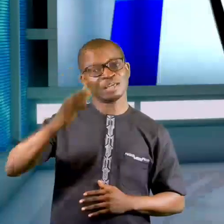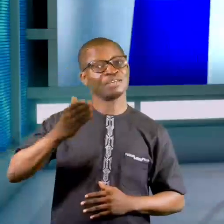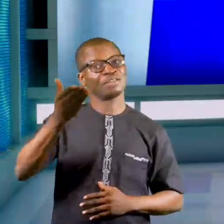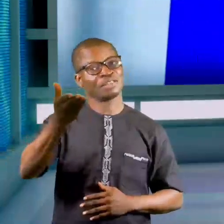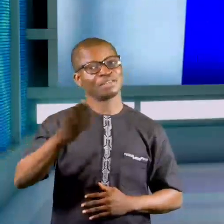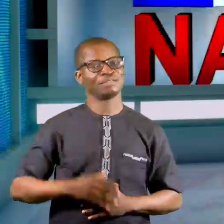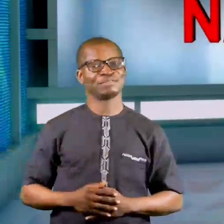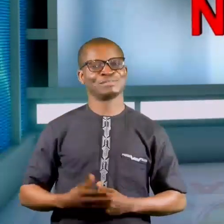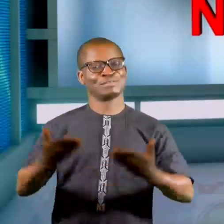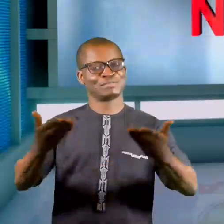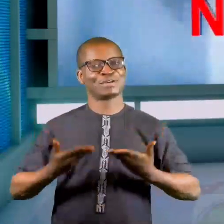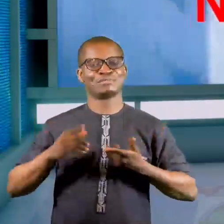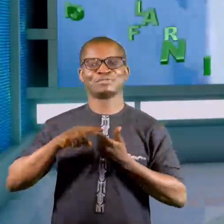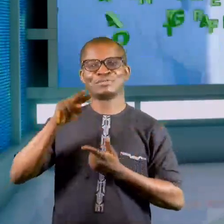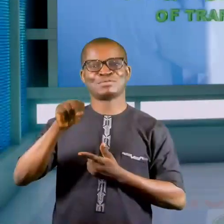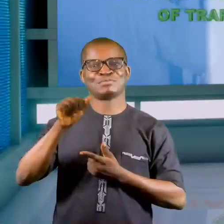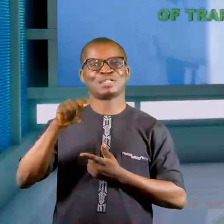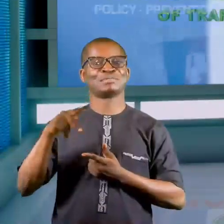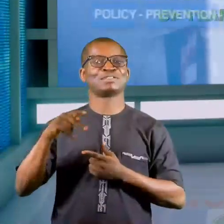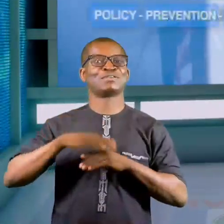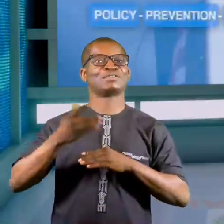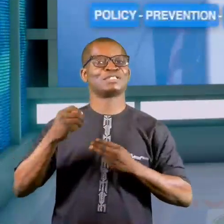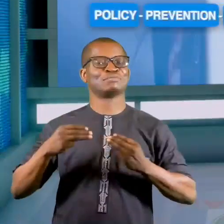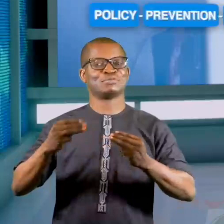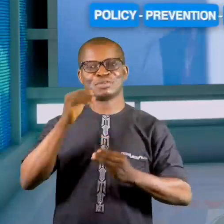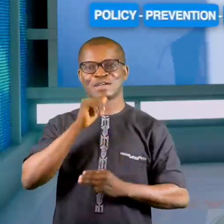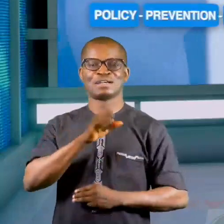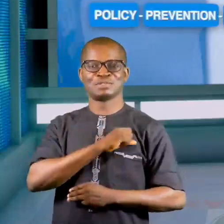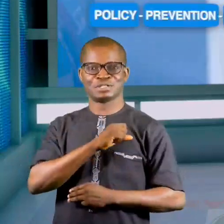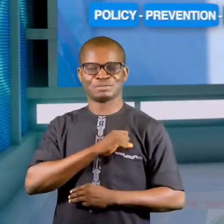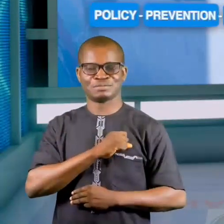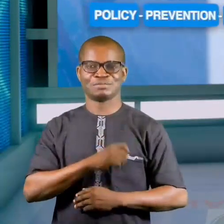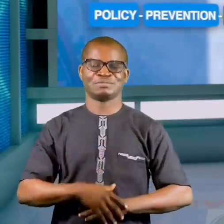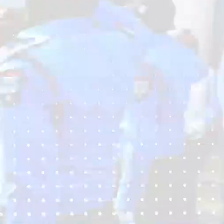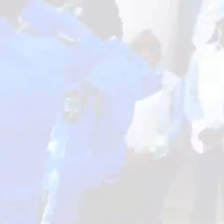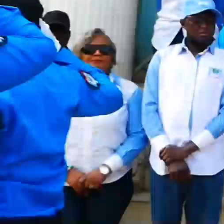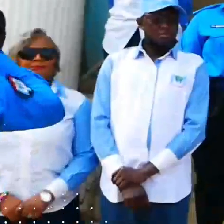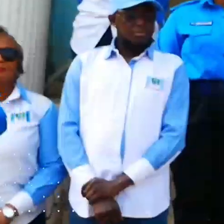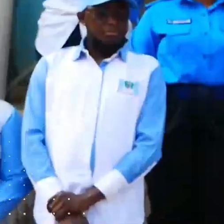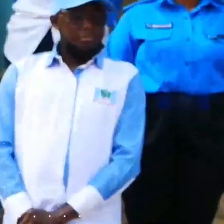Hello there. We're glad to welcome you to NAPTIP On The Move. I'm Angela Agbegi.